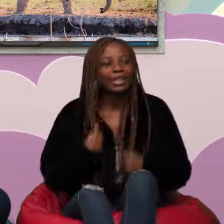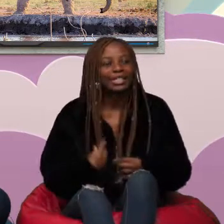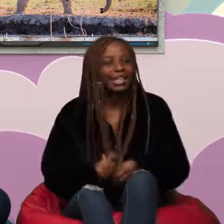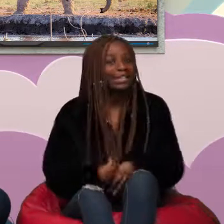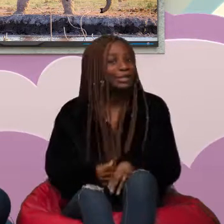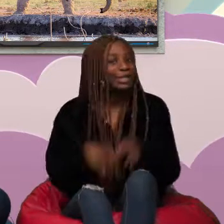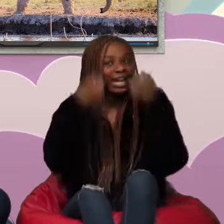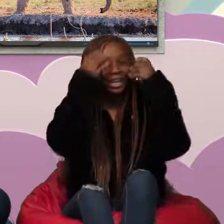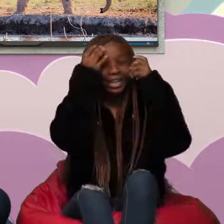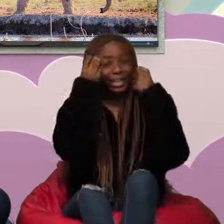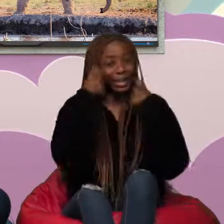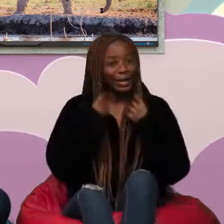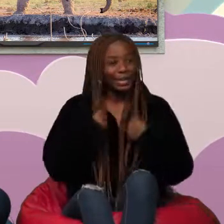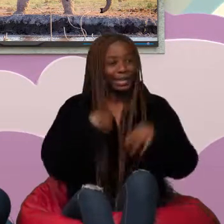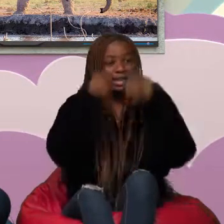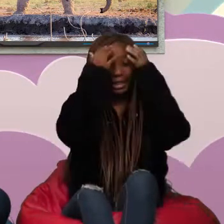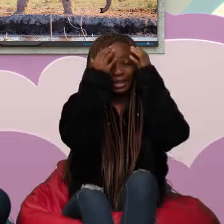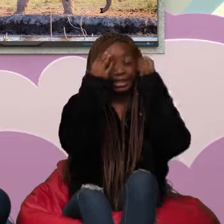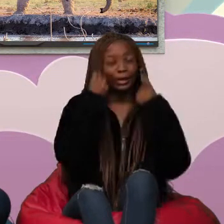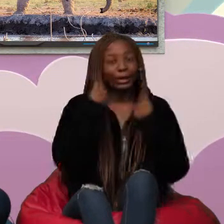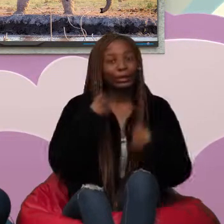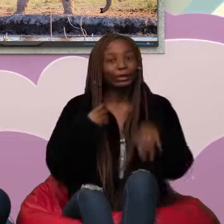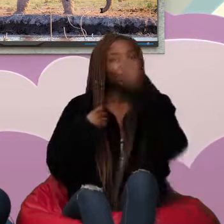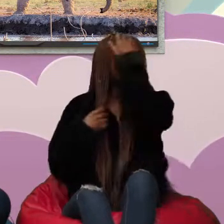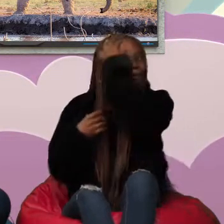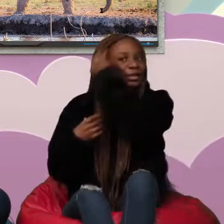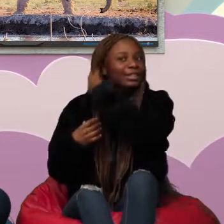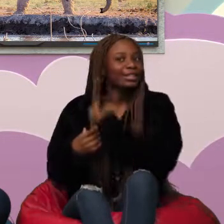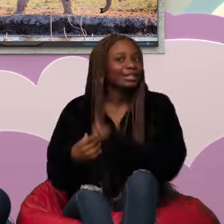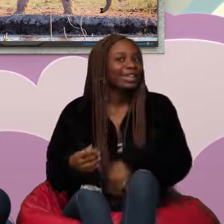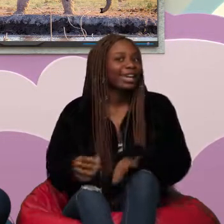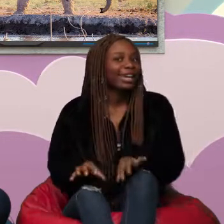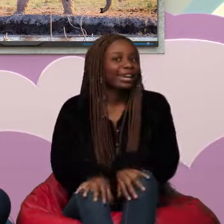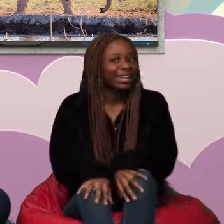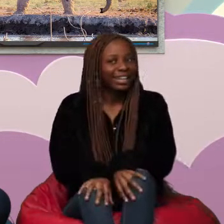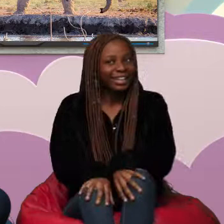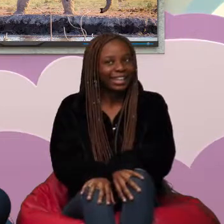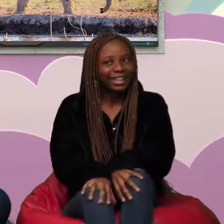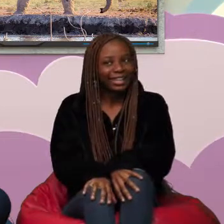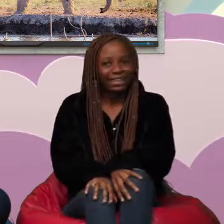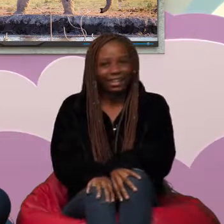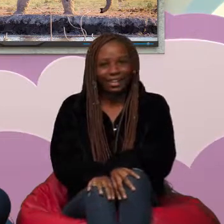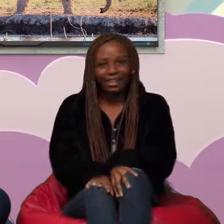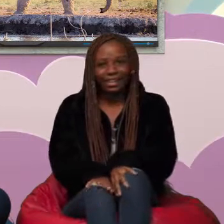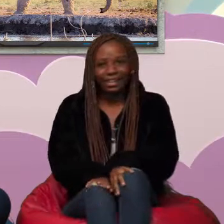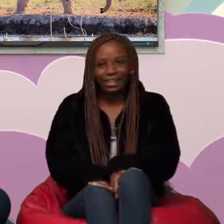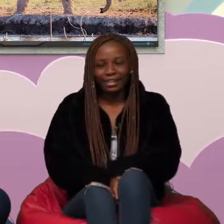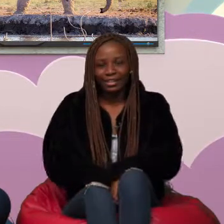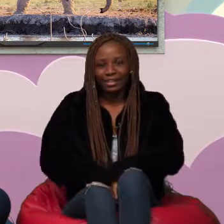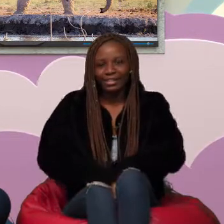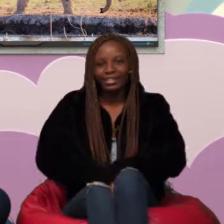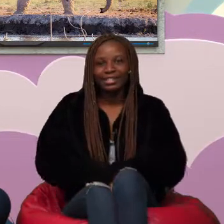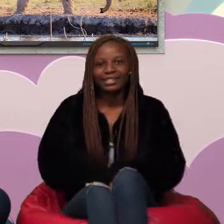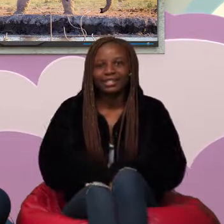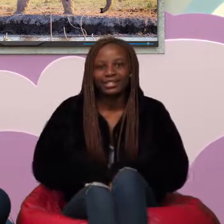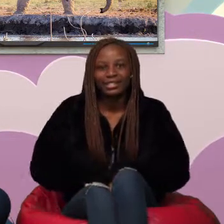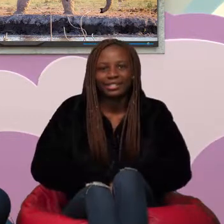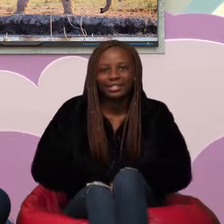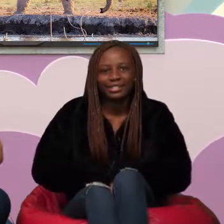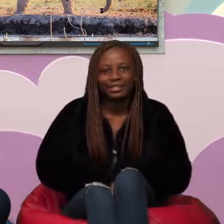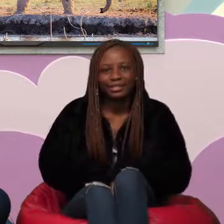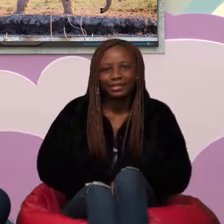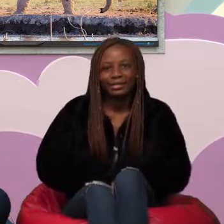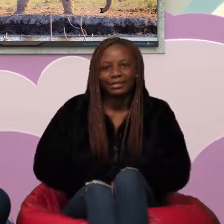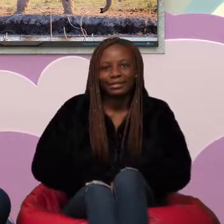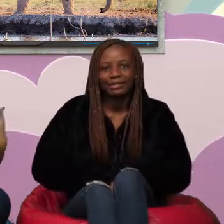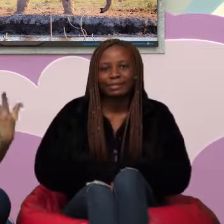so excited today because it's a Thursday. It is a beautiful Thursday, and a Thursday means